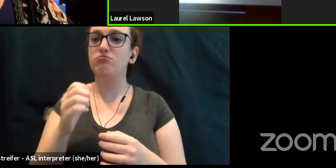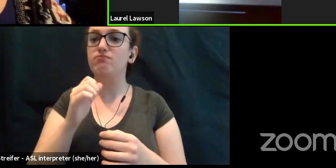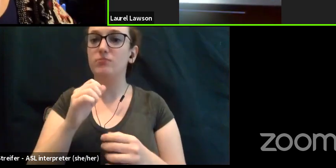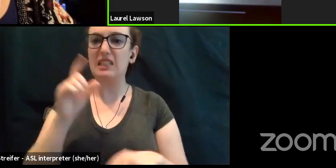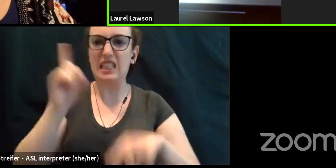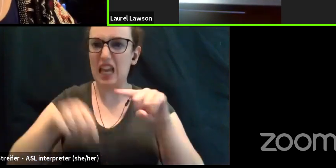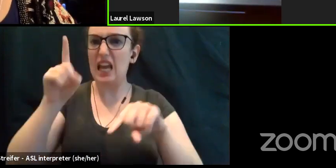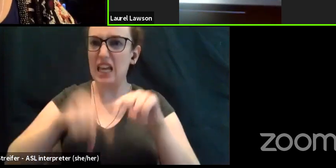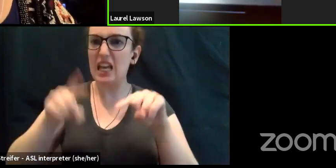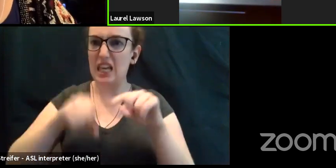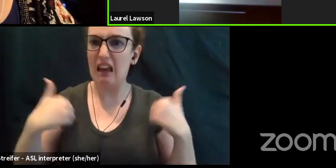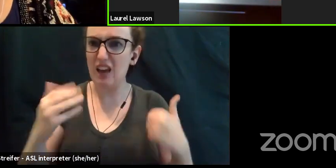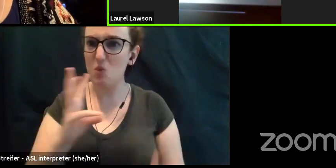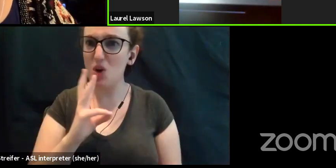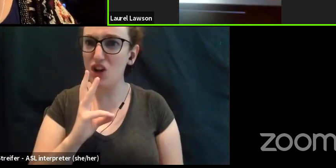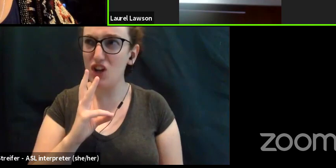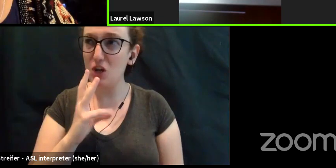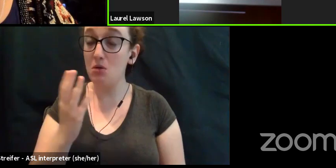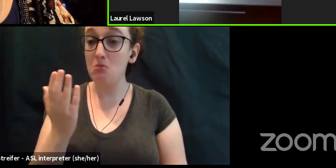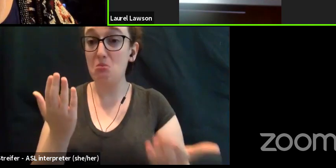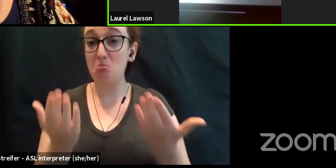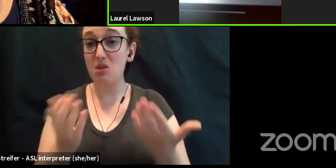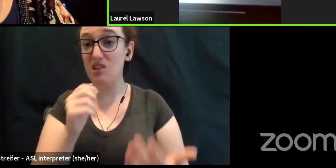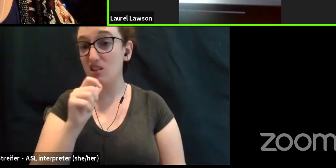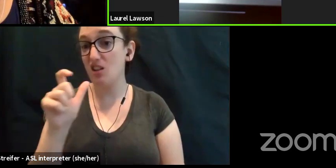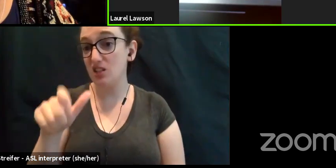actually 100% necessary.